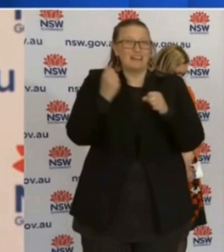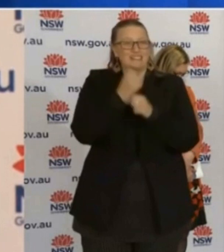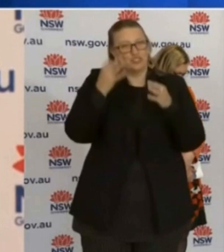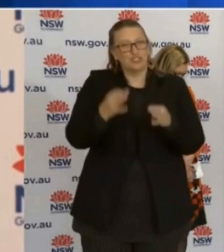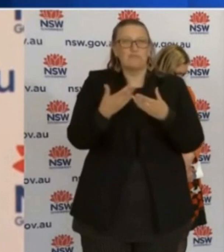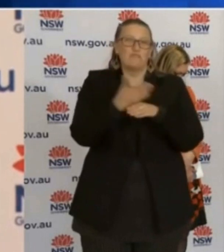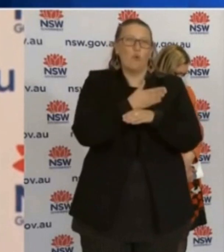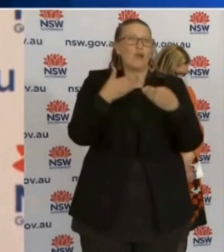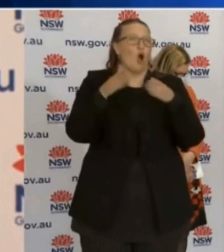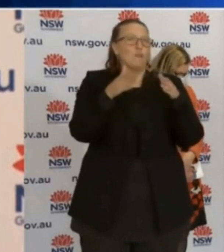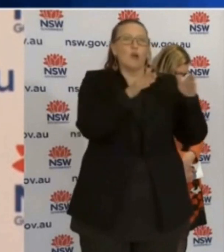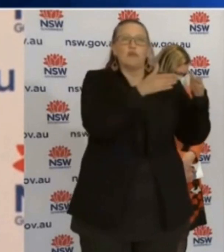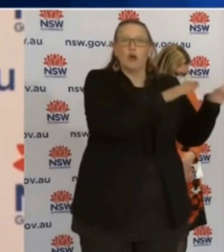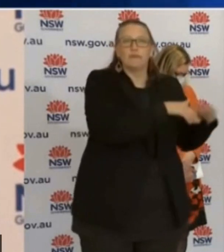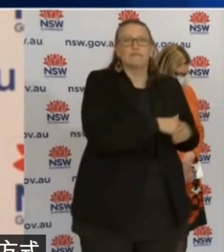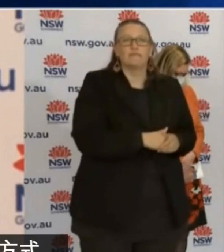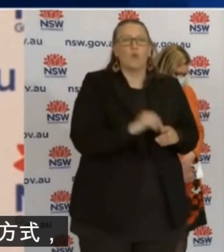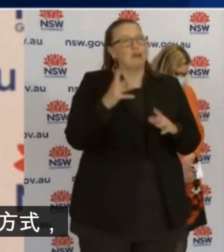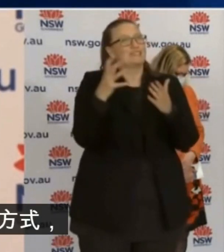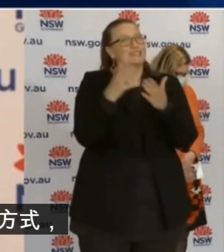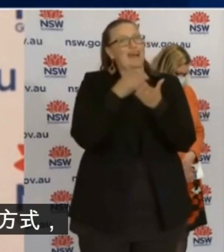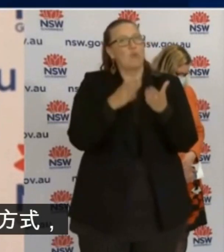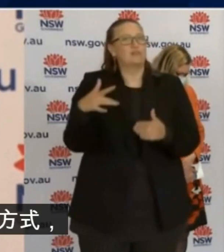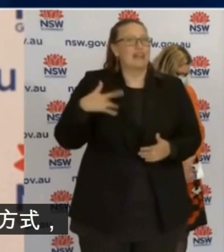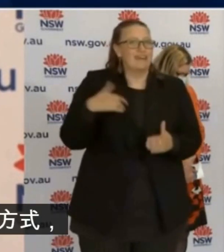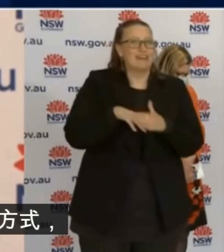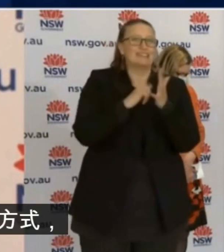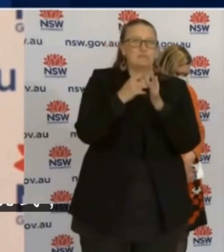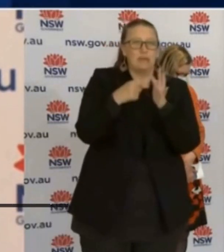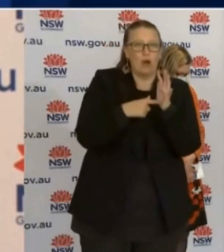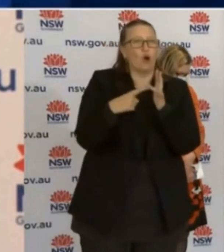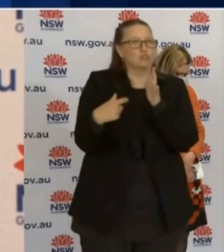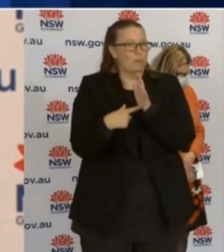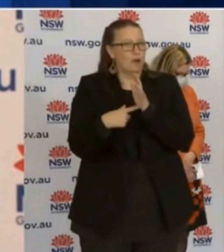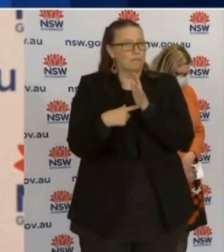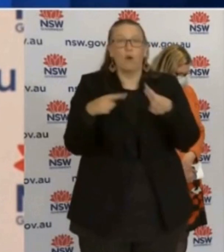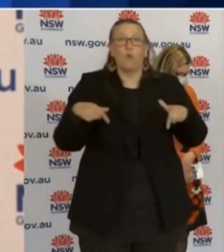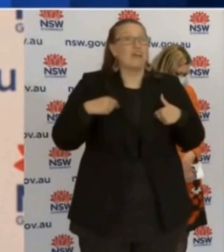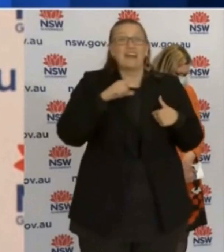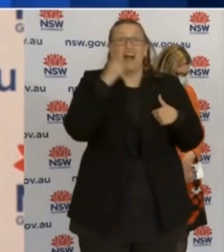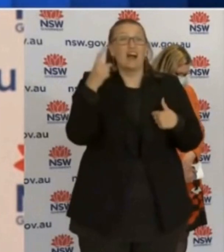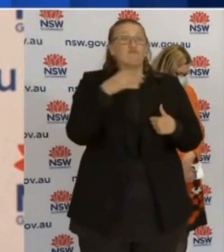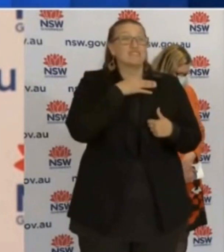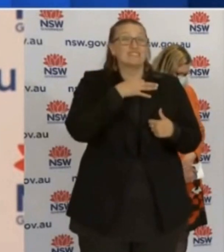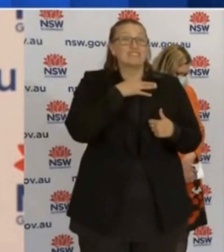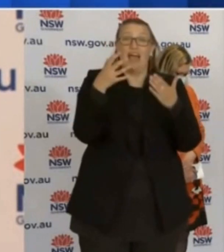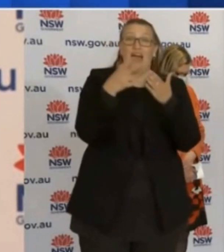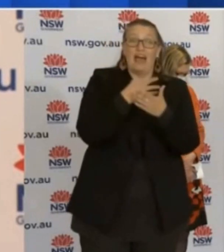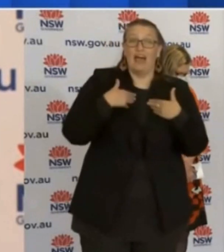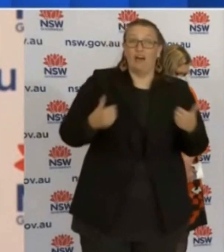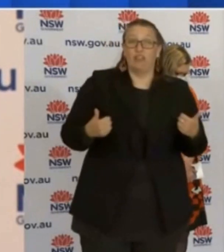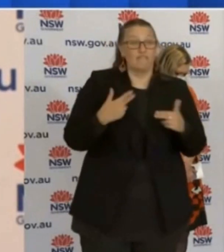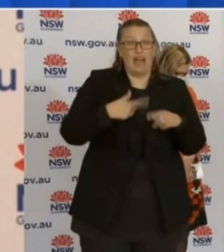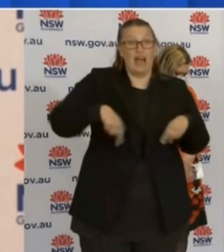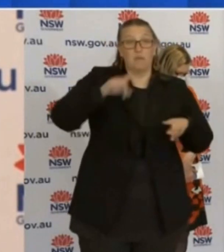moving forward around what is a safe way to live in September and October. But we would never ever risk the health and well-being of our citizens. We've been very